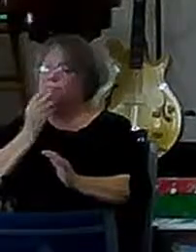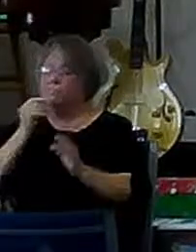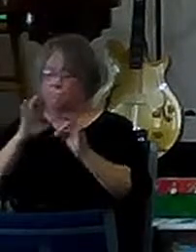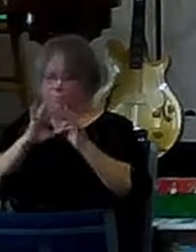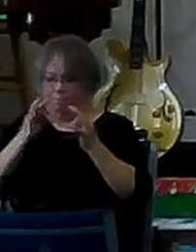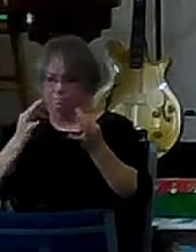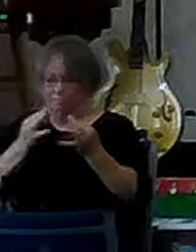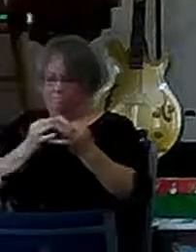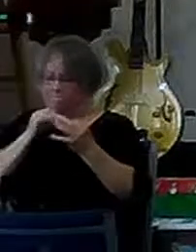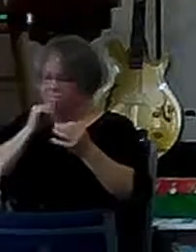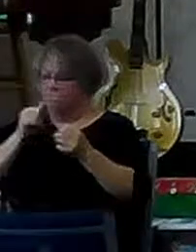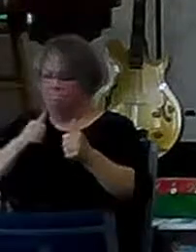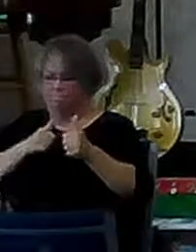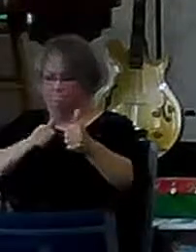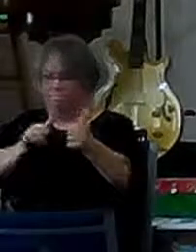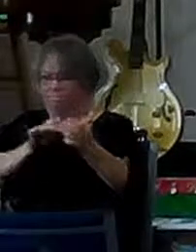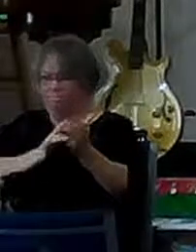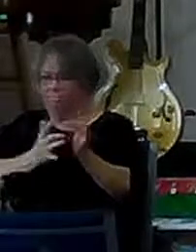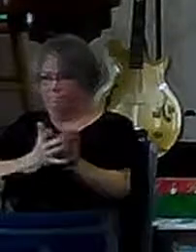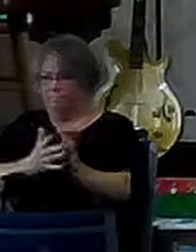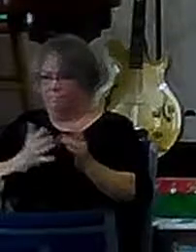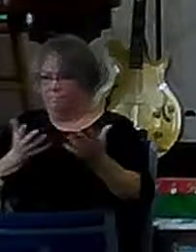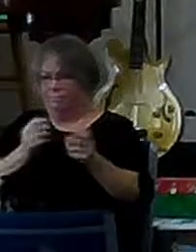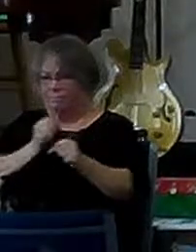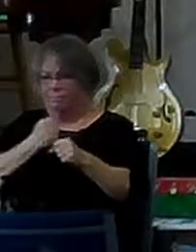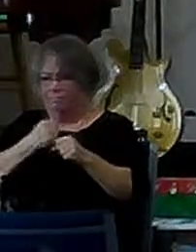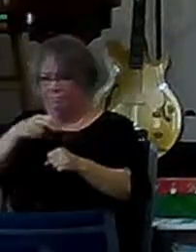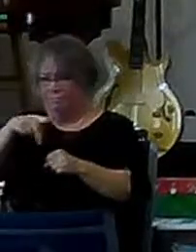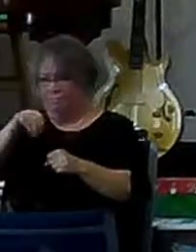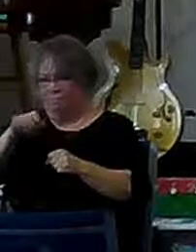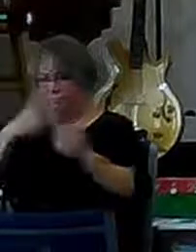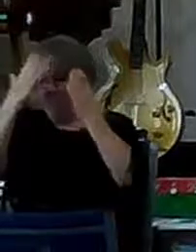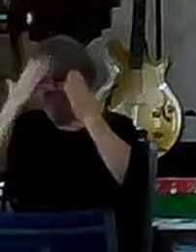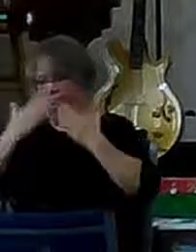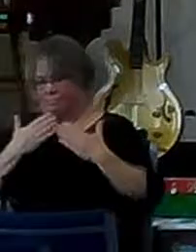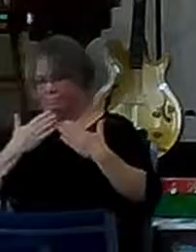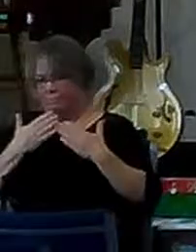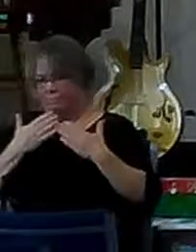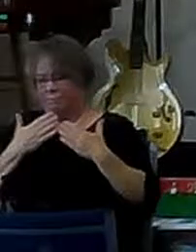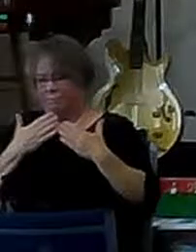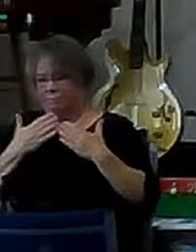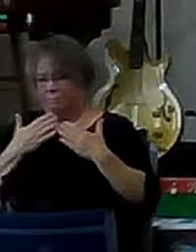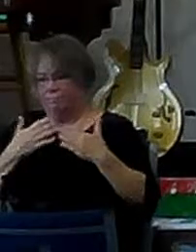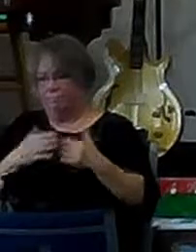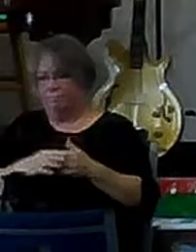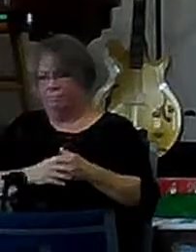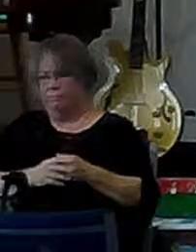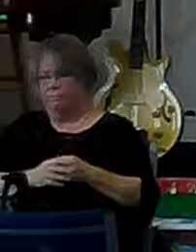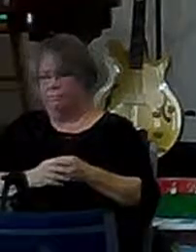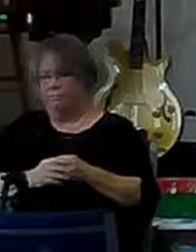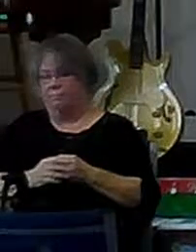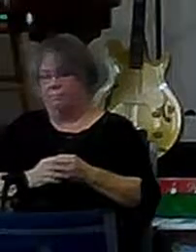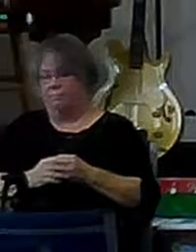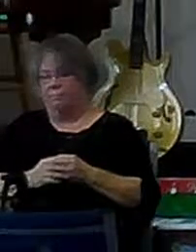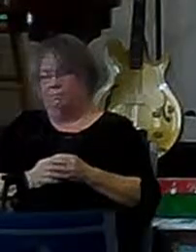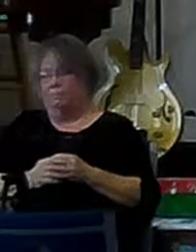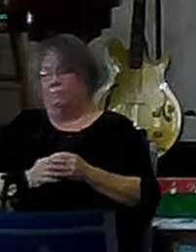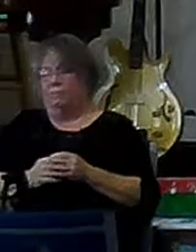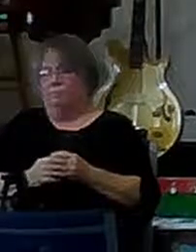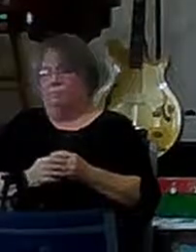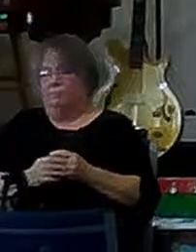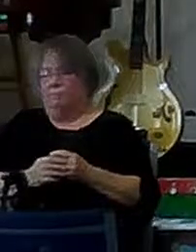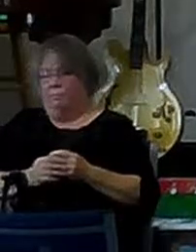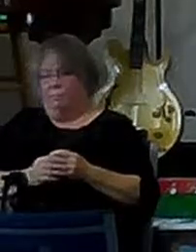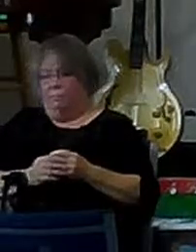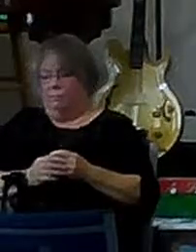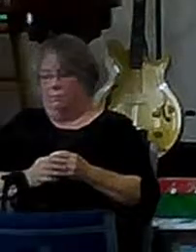He makes this really remarkable statement, verse 3, for I could wish that I myself were accursed and